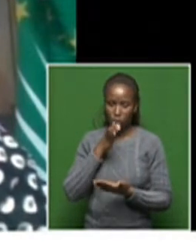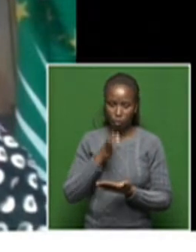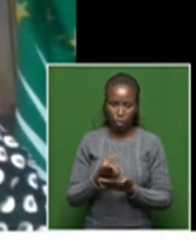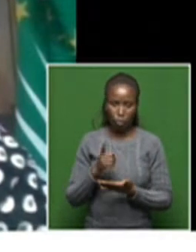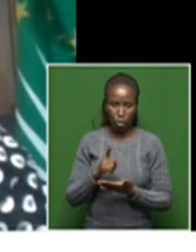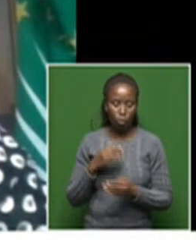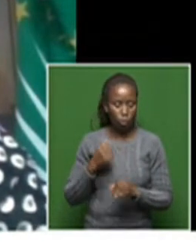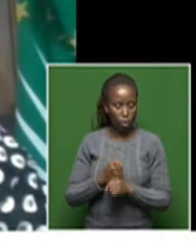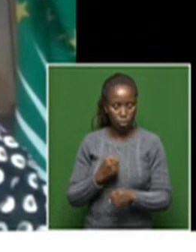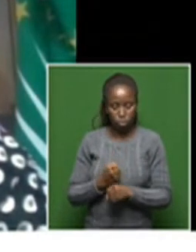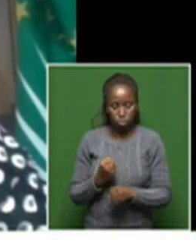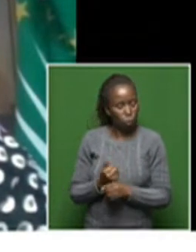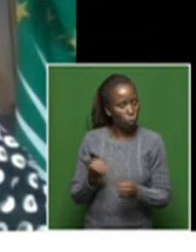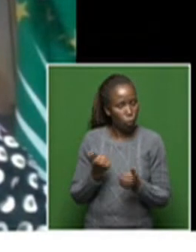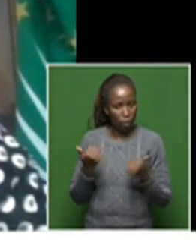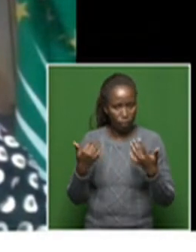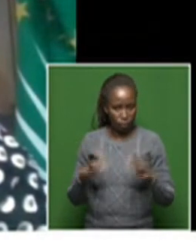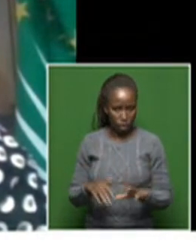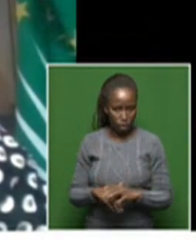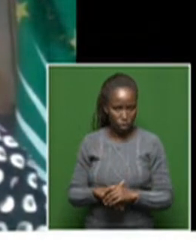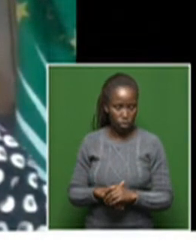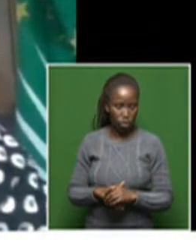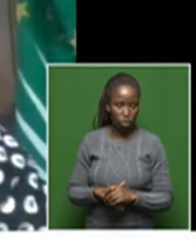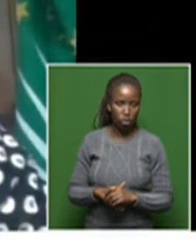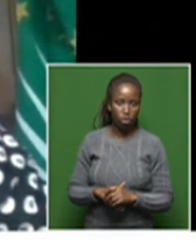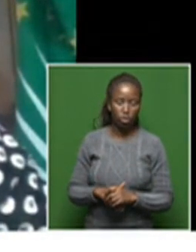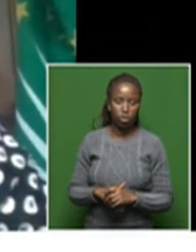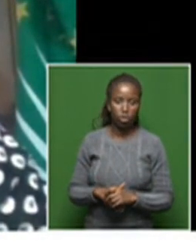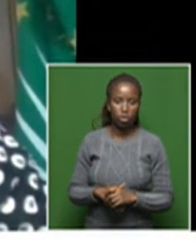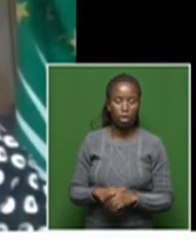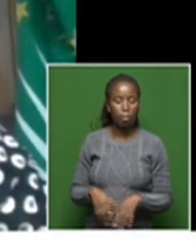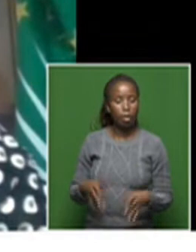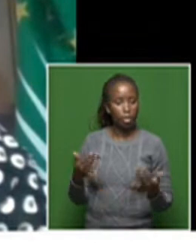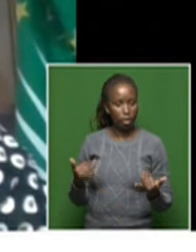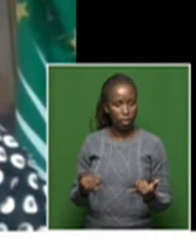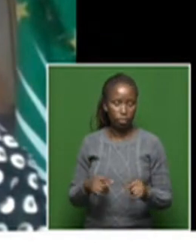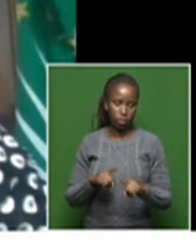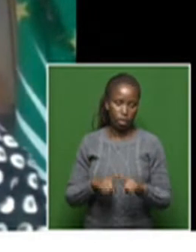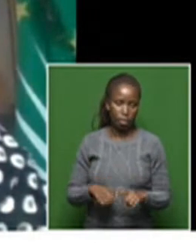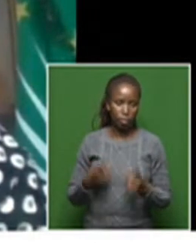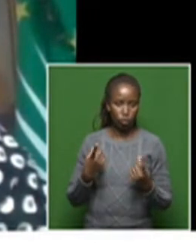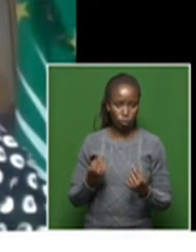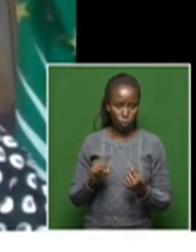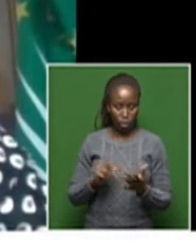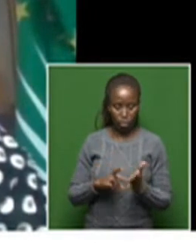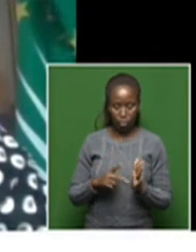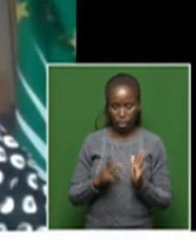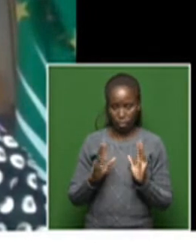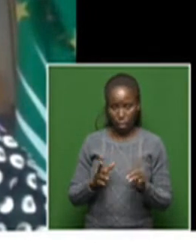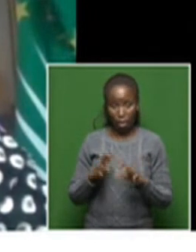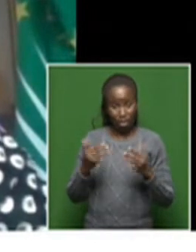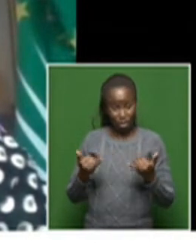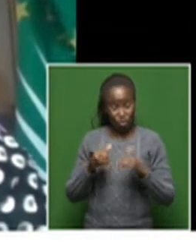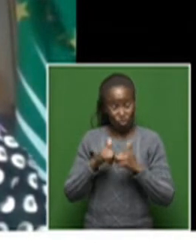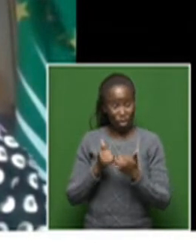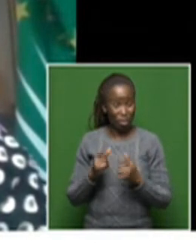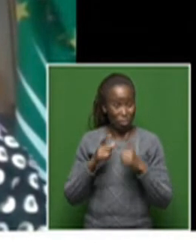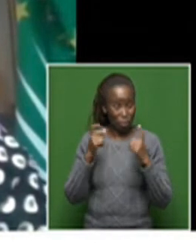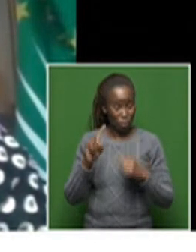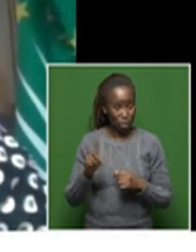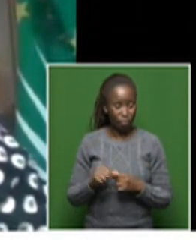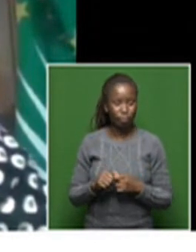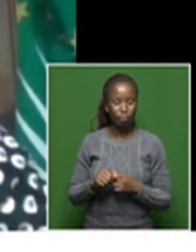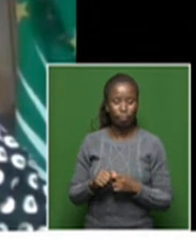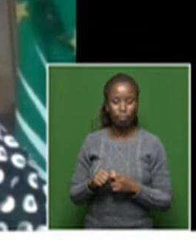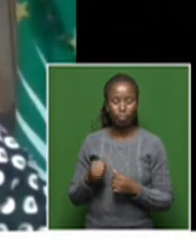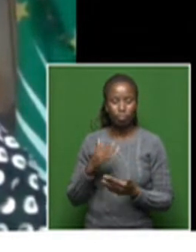done. It was based on what needed to do. I think the other issue, which has been a challenge, is around the doors